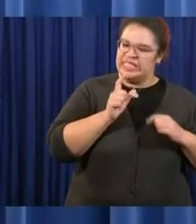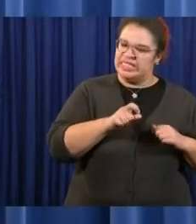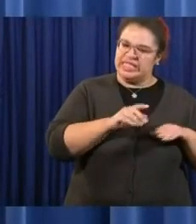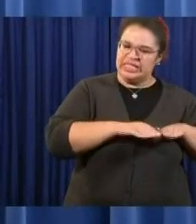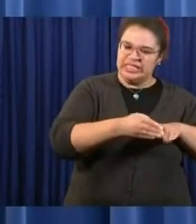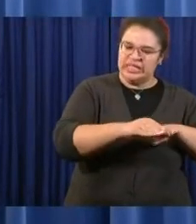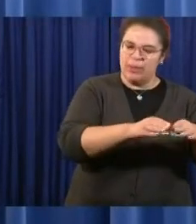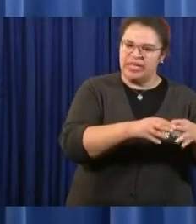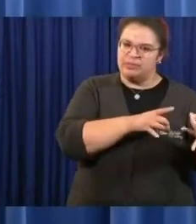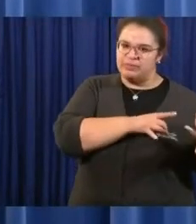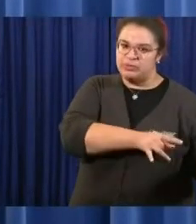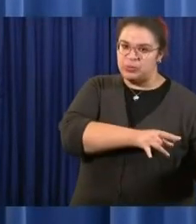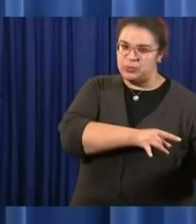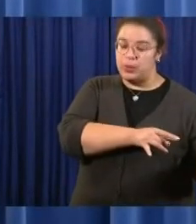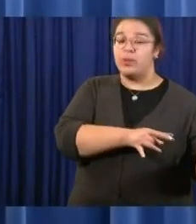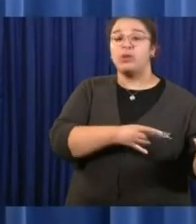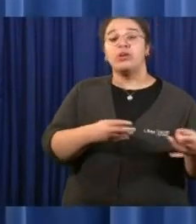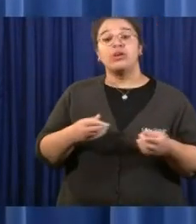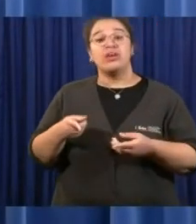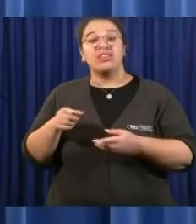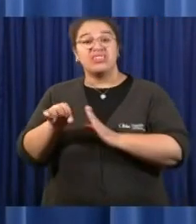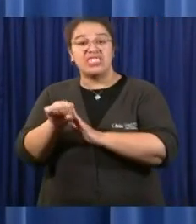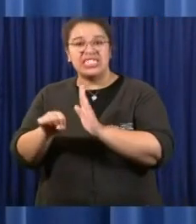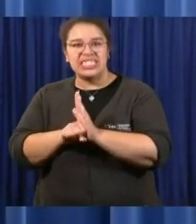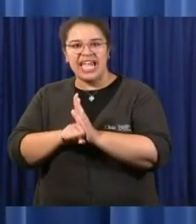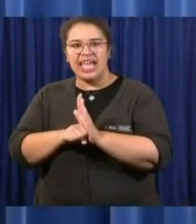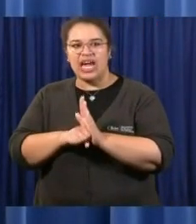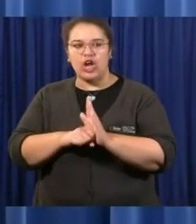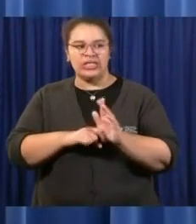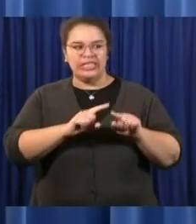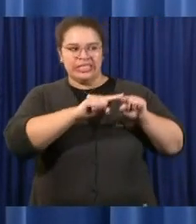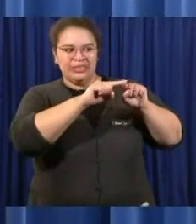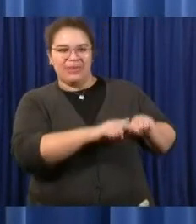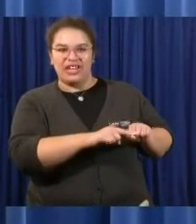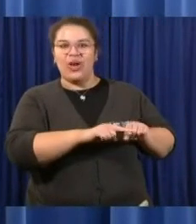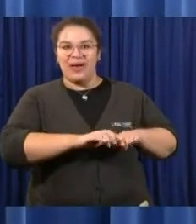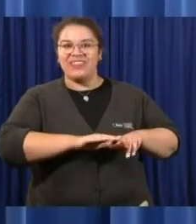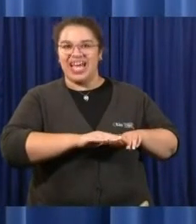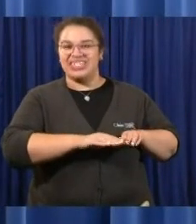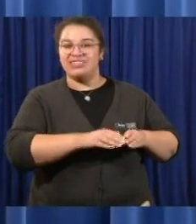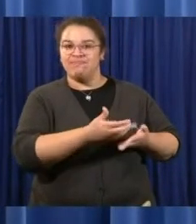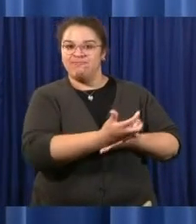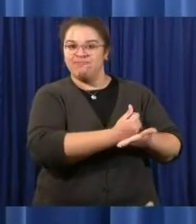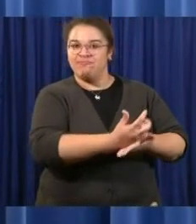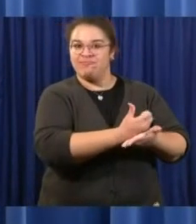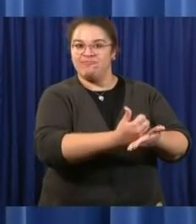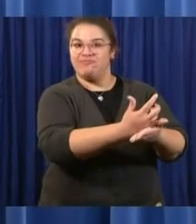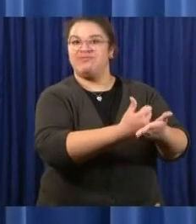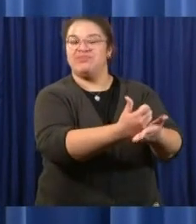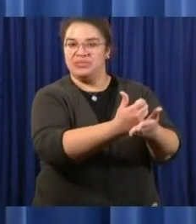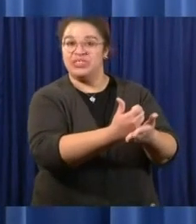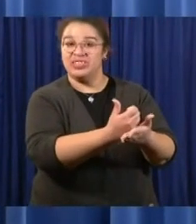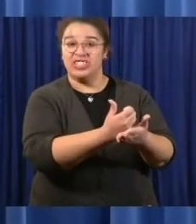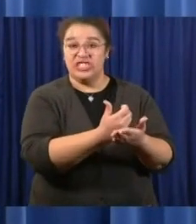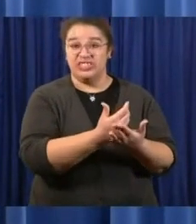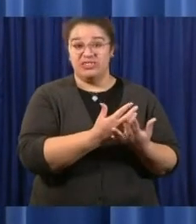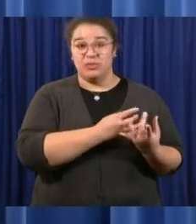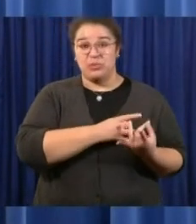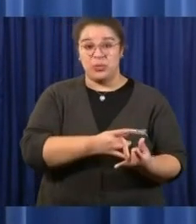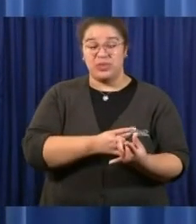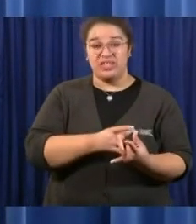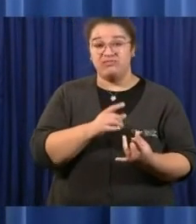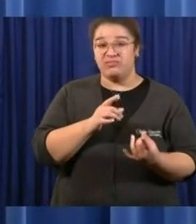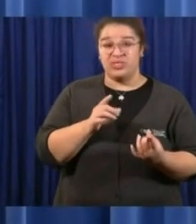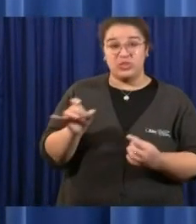I missed the last part. I'm sorry. Say that again, the last part. Does the state need this reopening to happen smoothly and